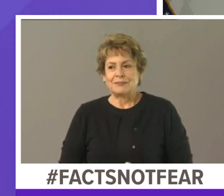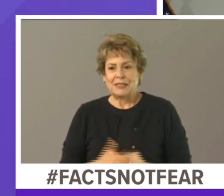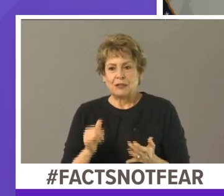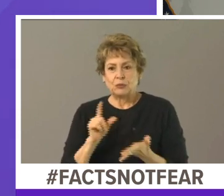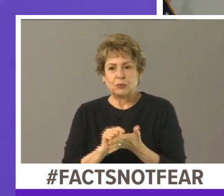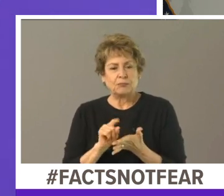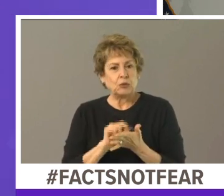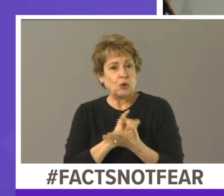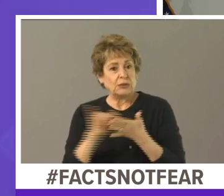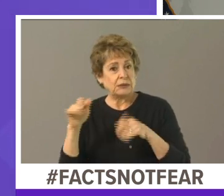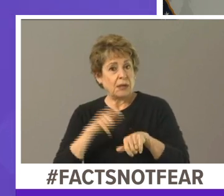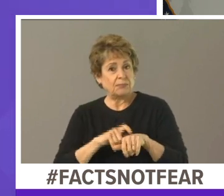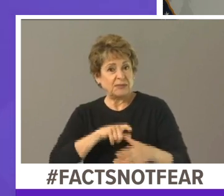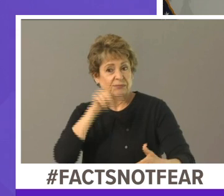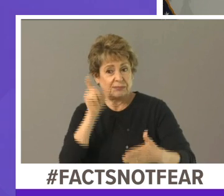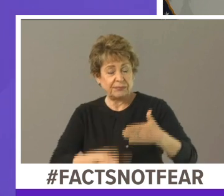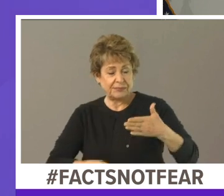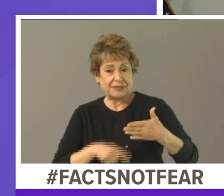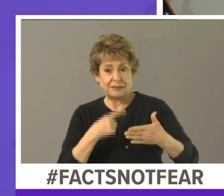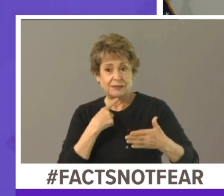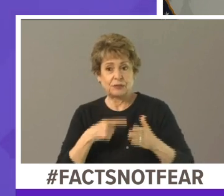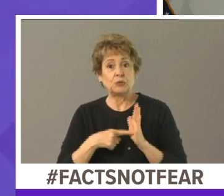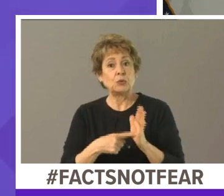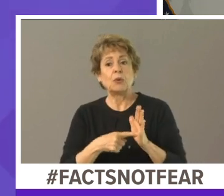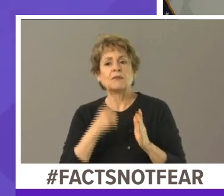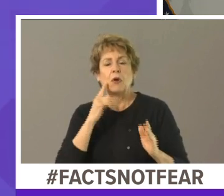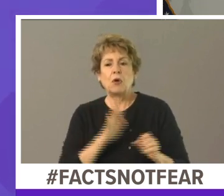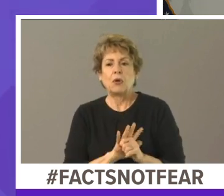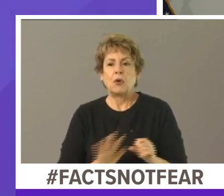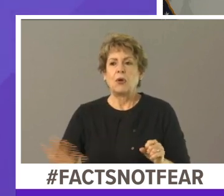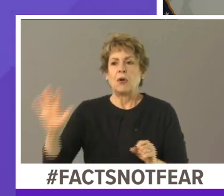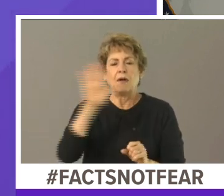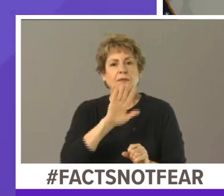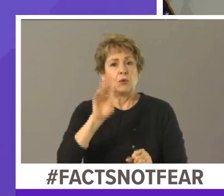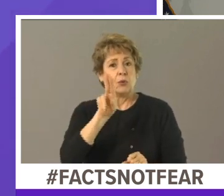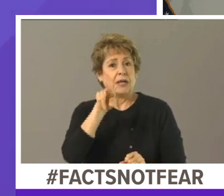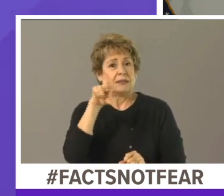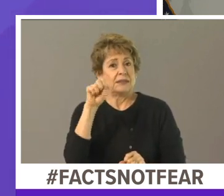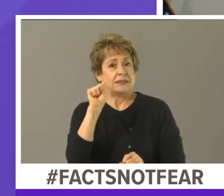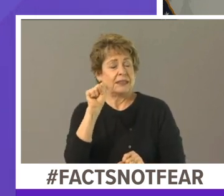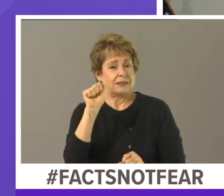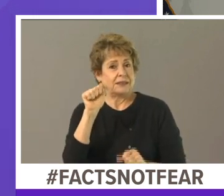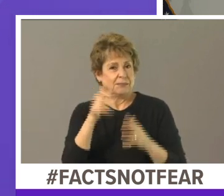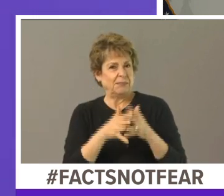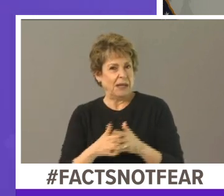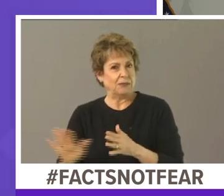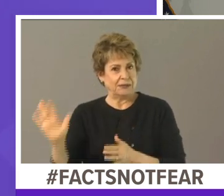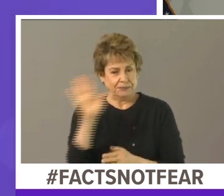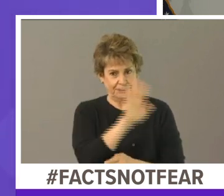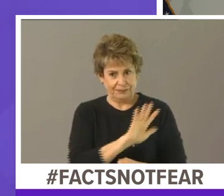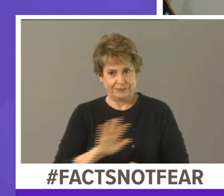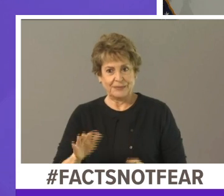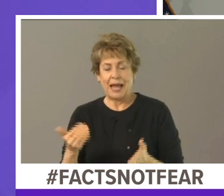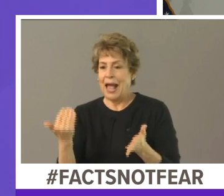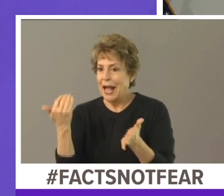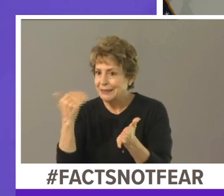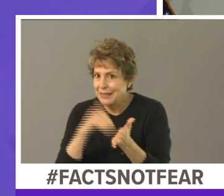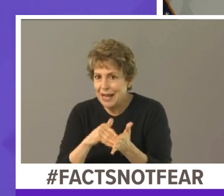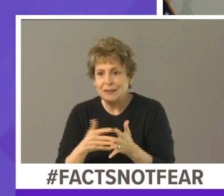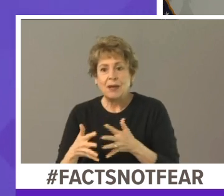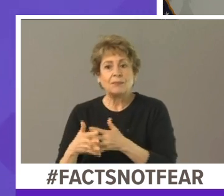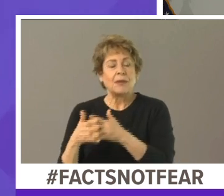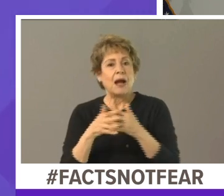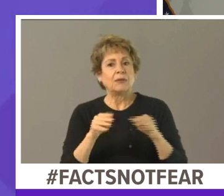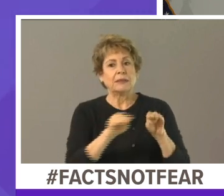what's happening across the country. You can see our nation flat in April, May, and